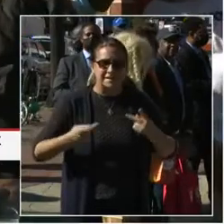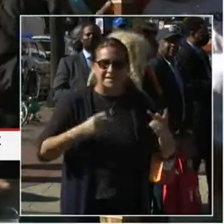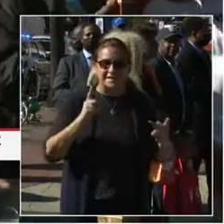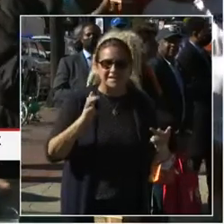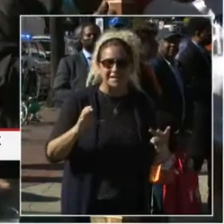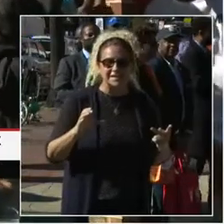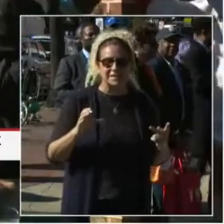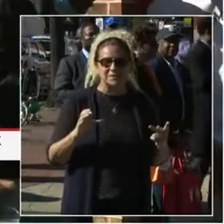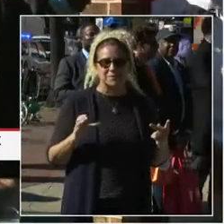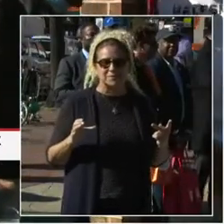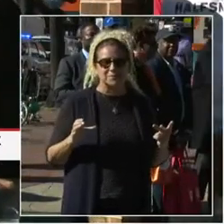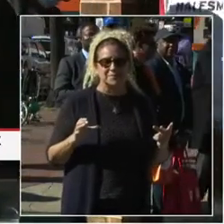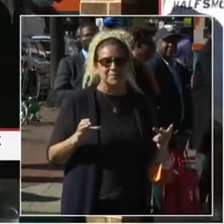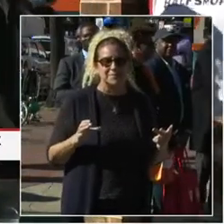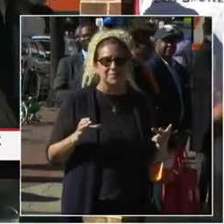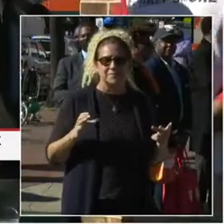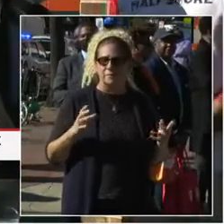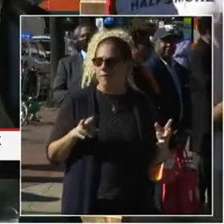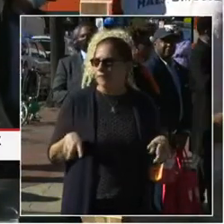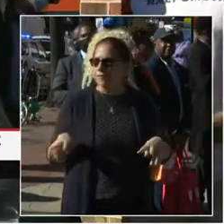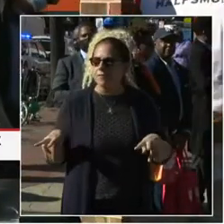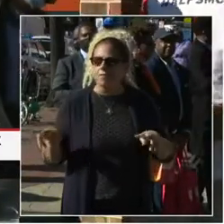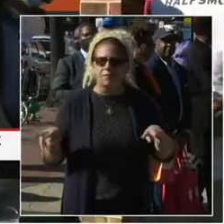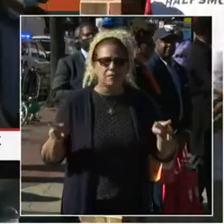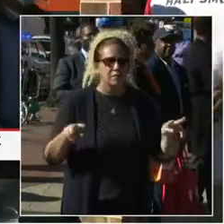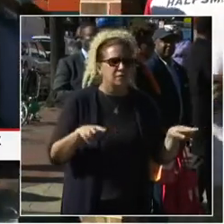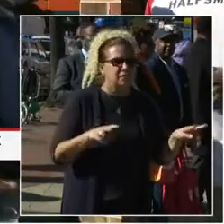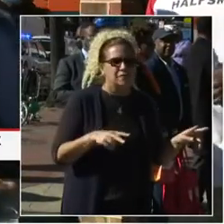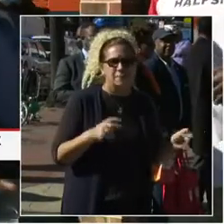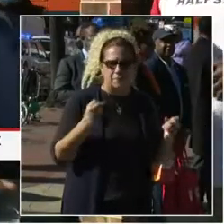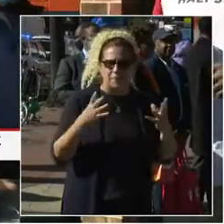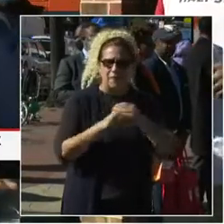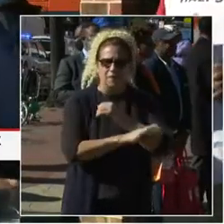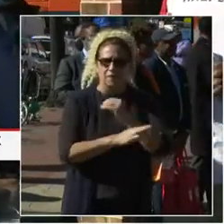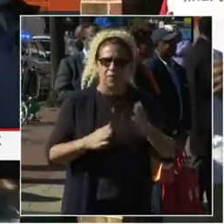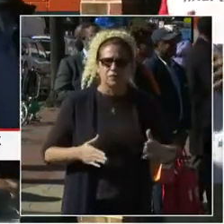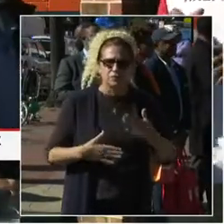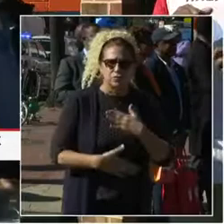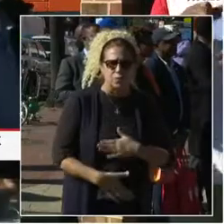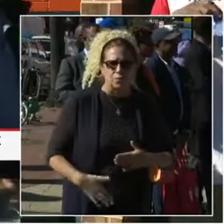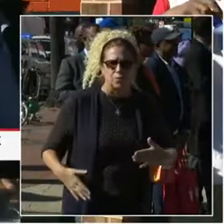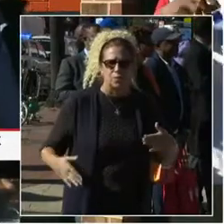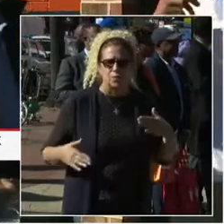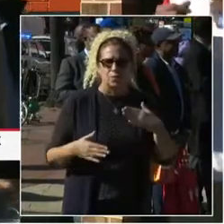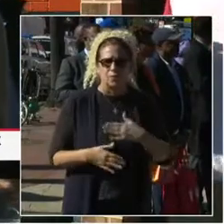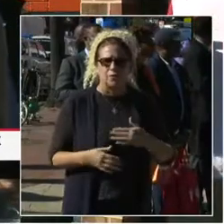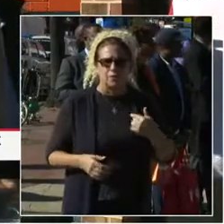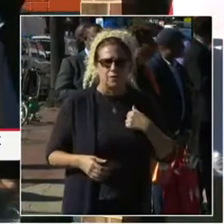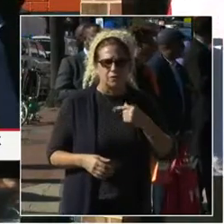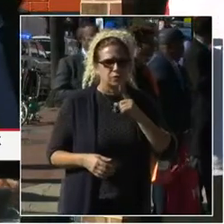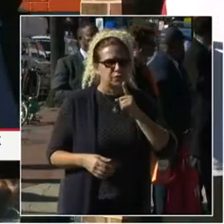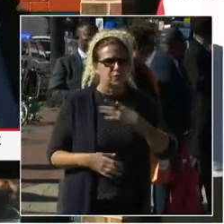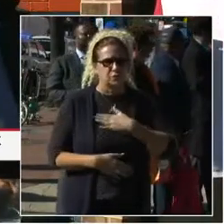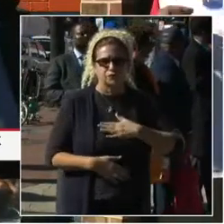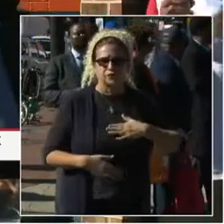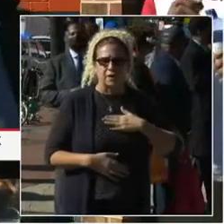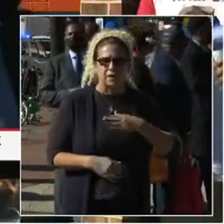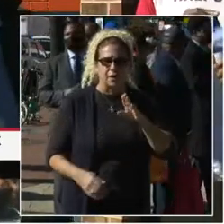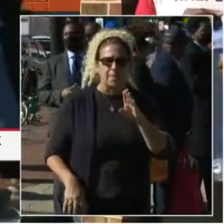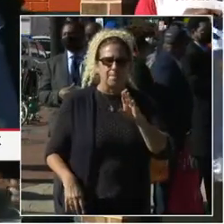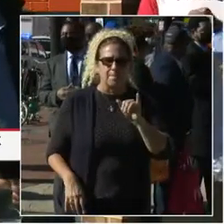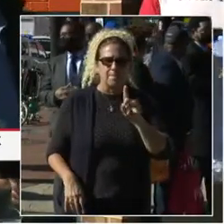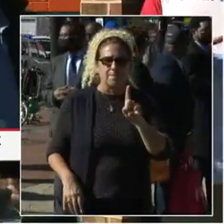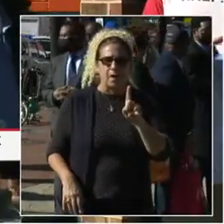thrilled. I'm grateful to the Biden administration, particularly Secretary of Commerce Raimondo, who've been very focused on a